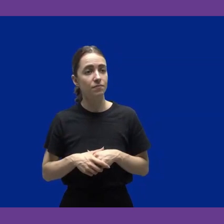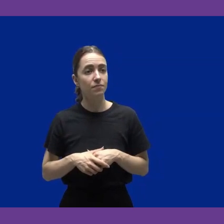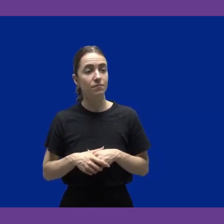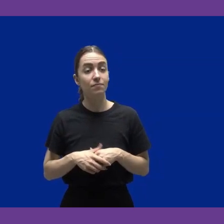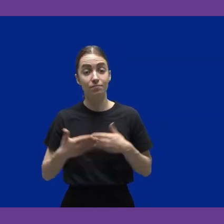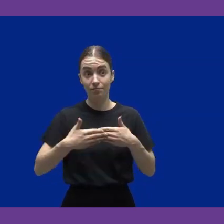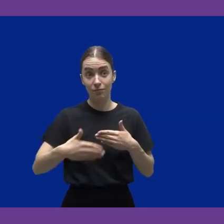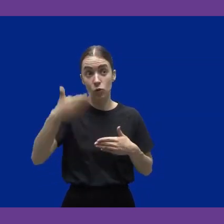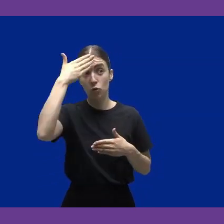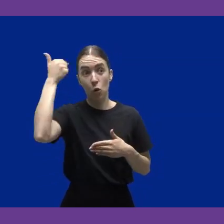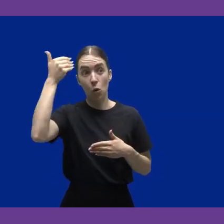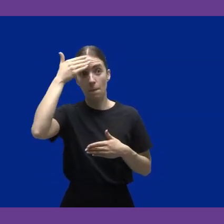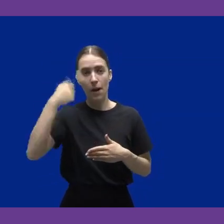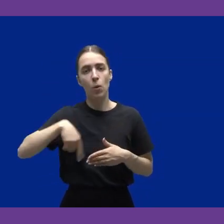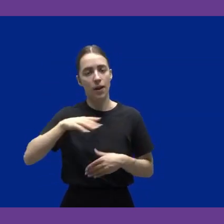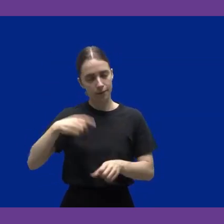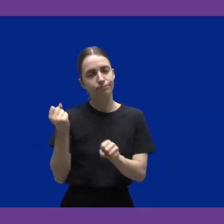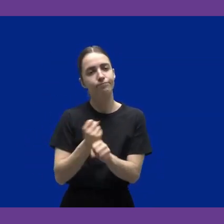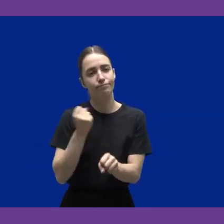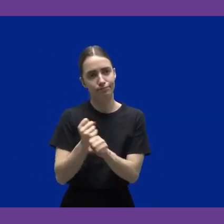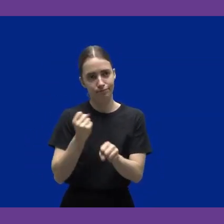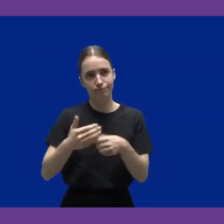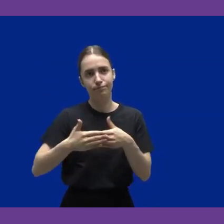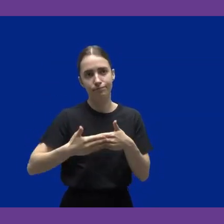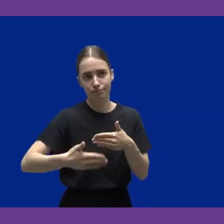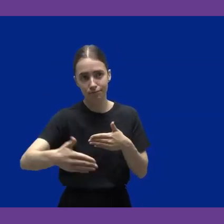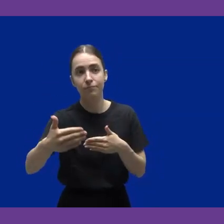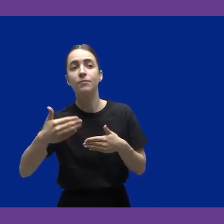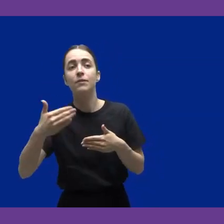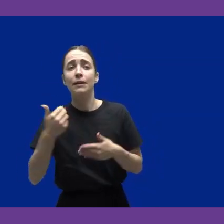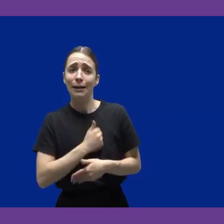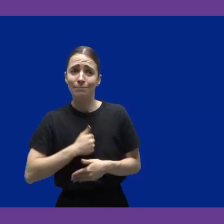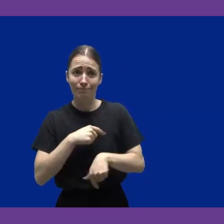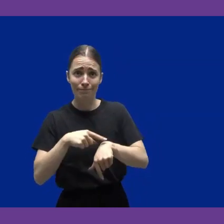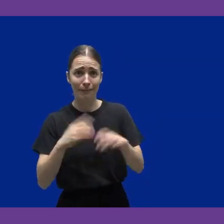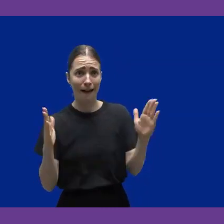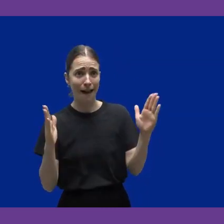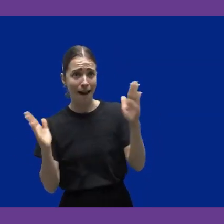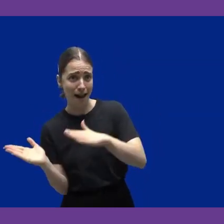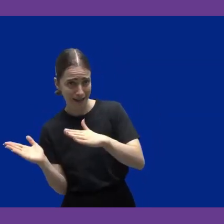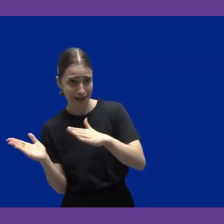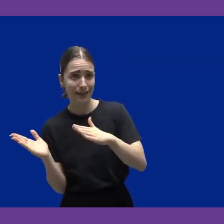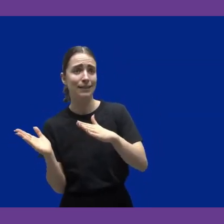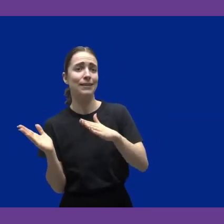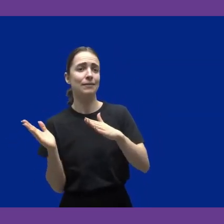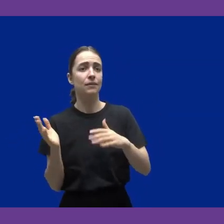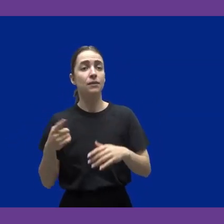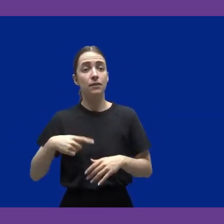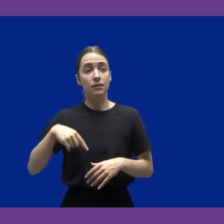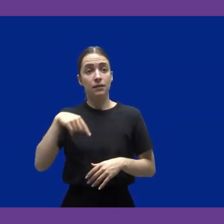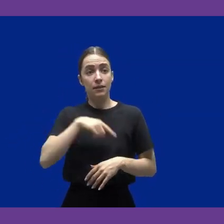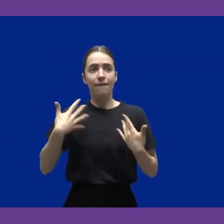we are late in the standard, we apply 1 year later. That's not as easy as such. The EU is not late in the standards,